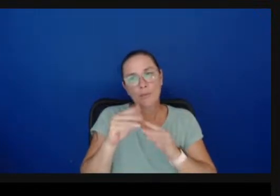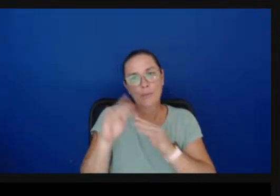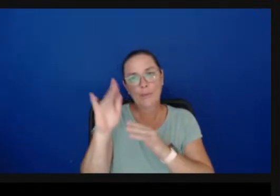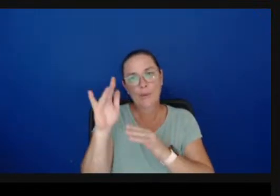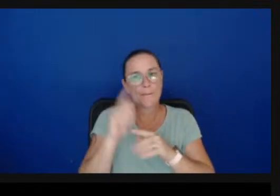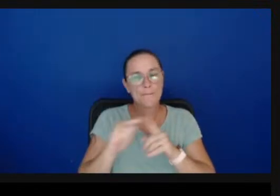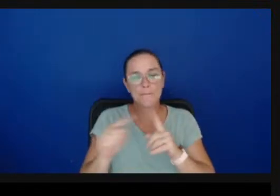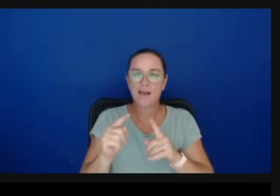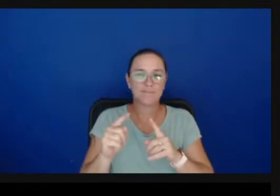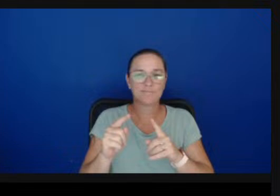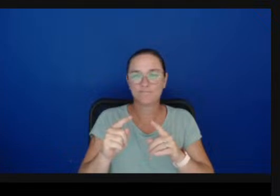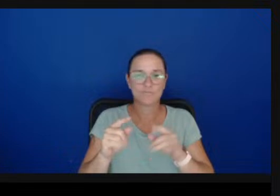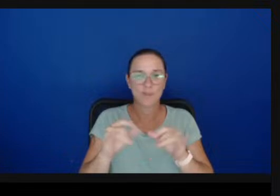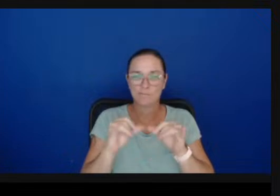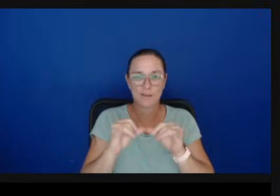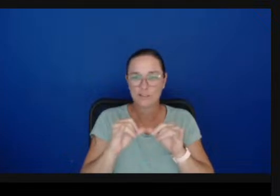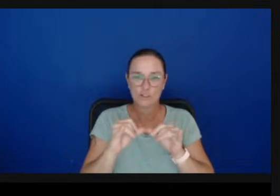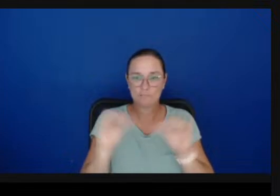by the instruments.